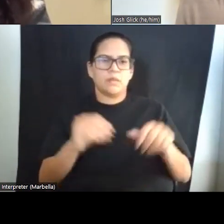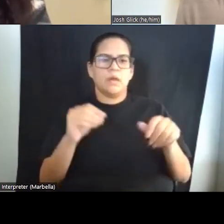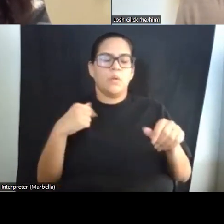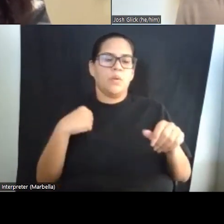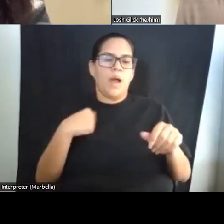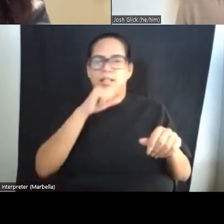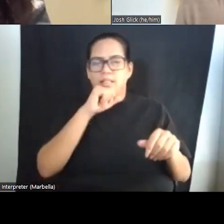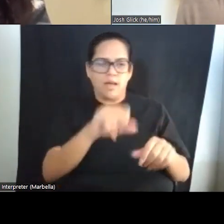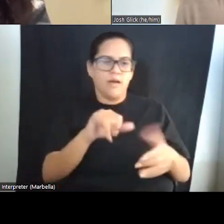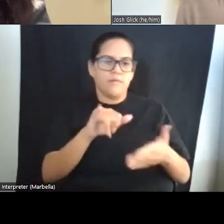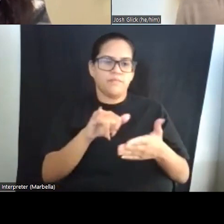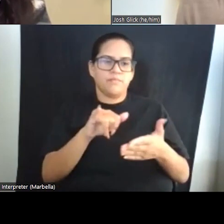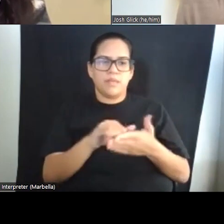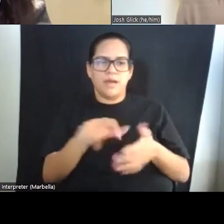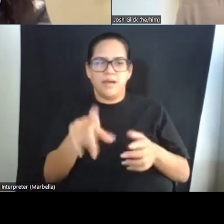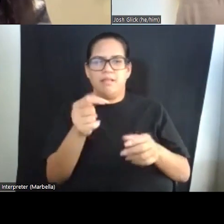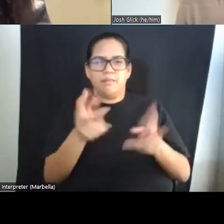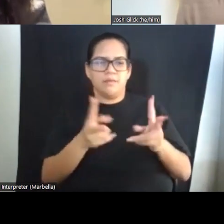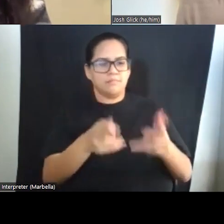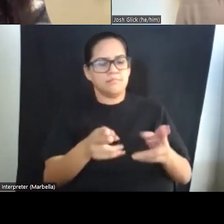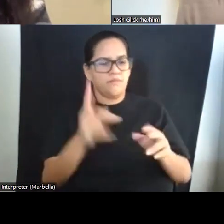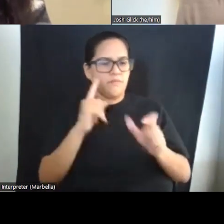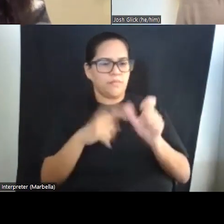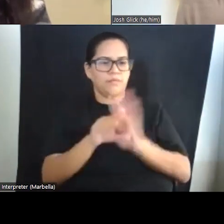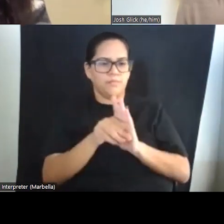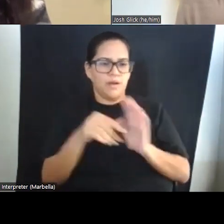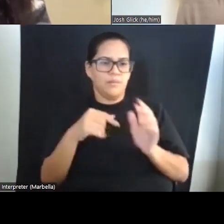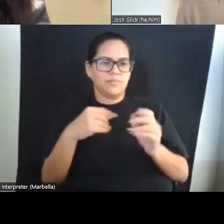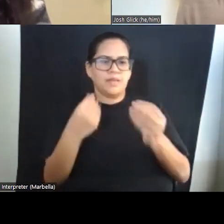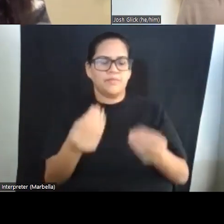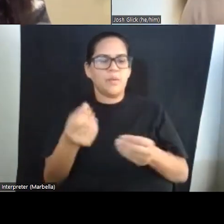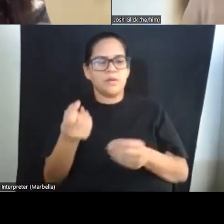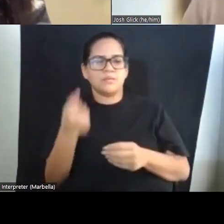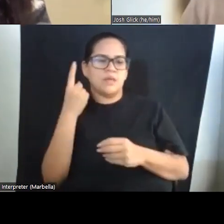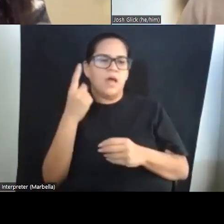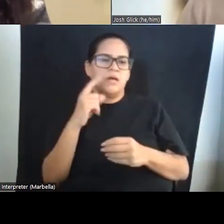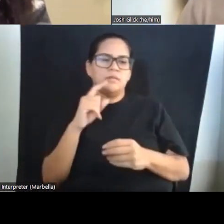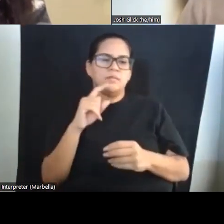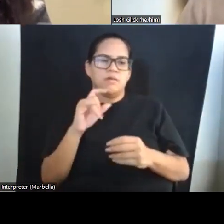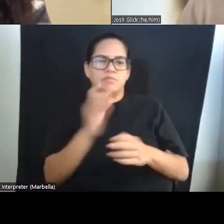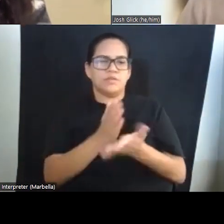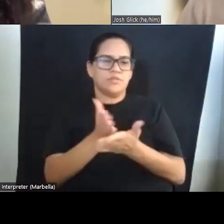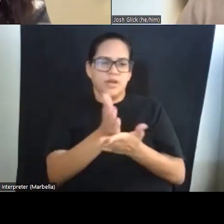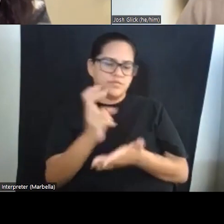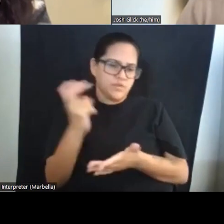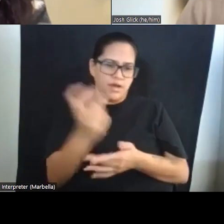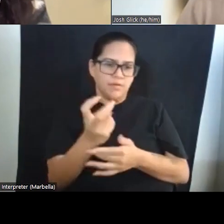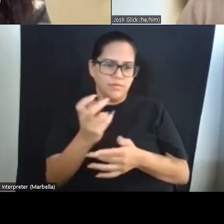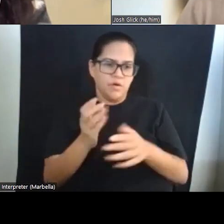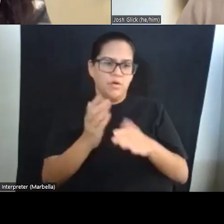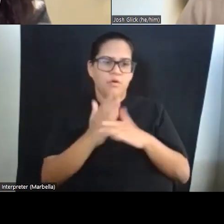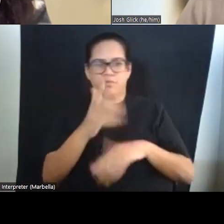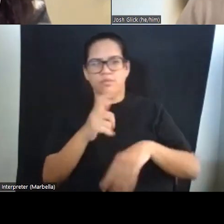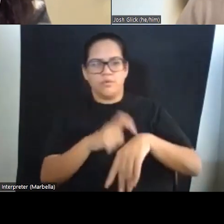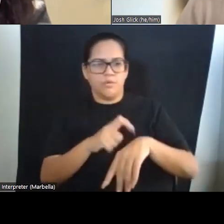I'd love to show actually like a little clip from the film, just to give you a sense of the direction of travel over the course